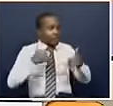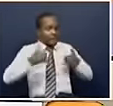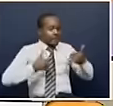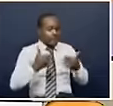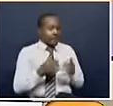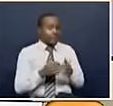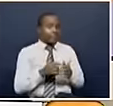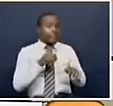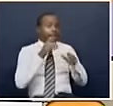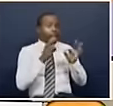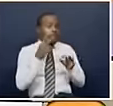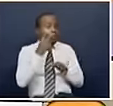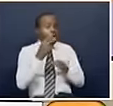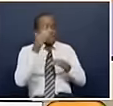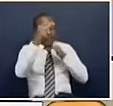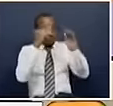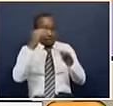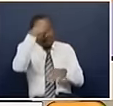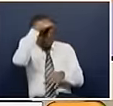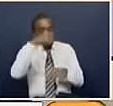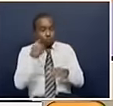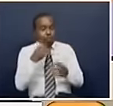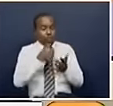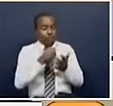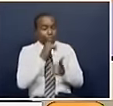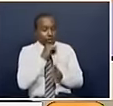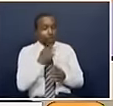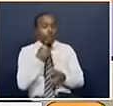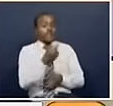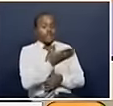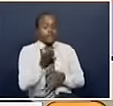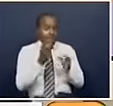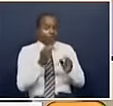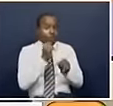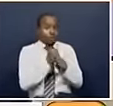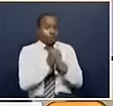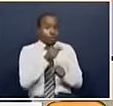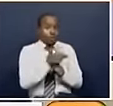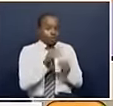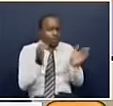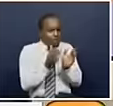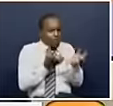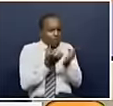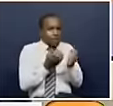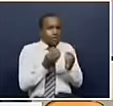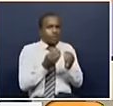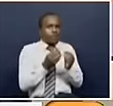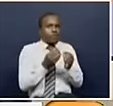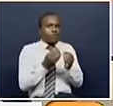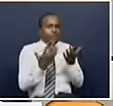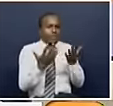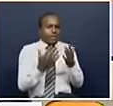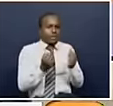at the university graduates that we have engaged, we are telling them, if you do this on these small businesses for a period of 12